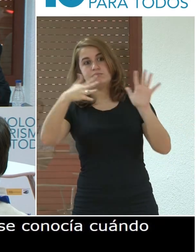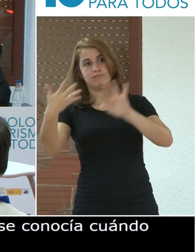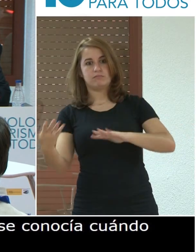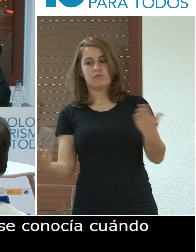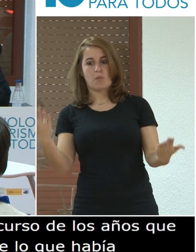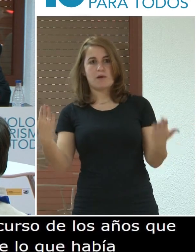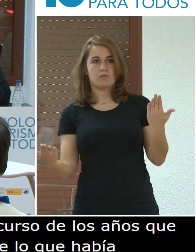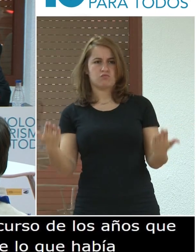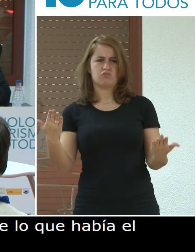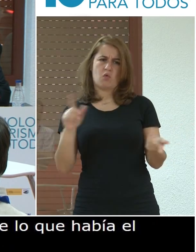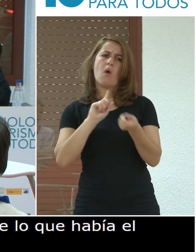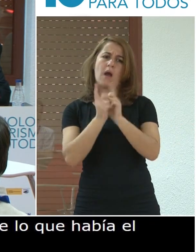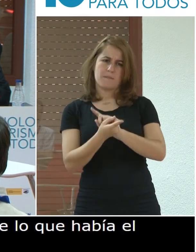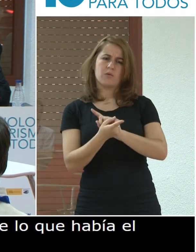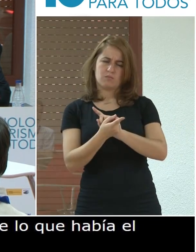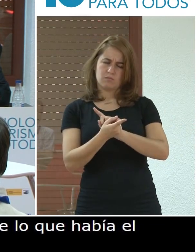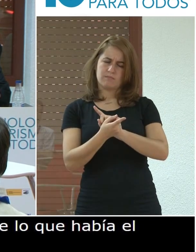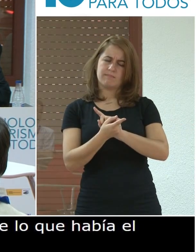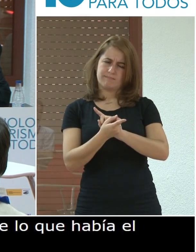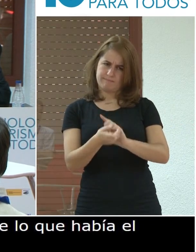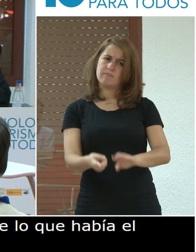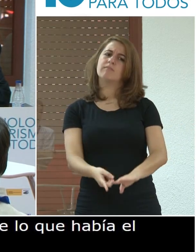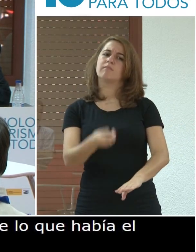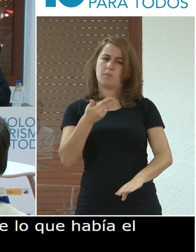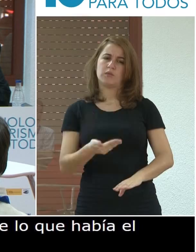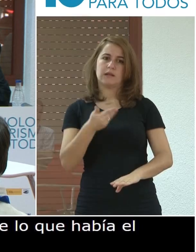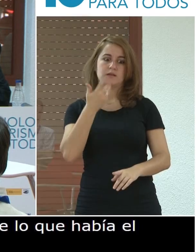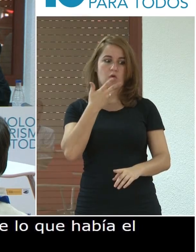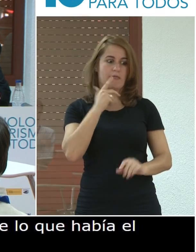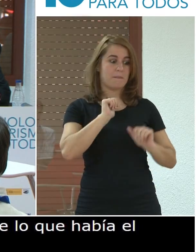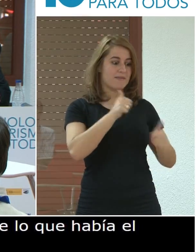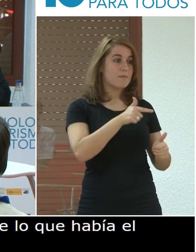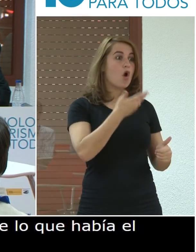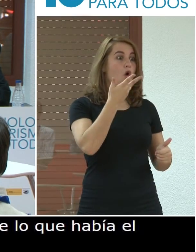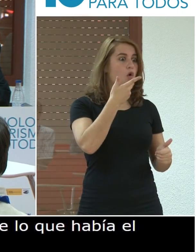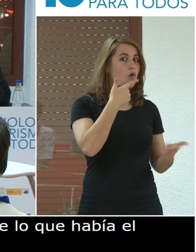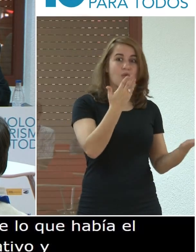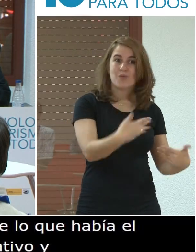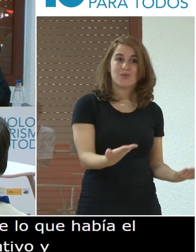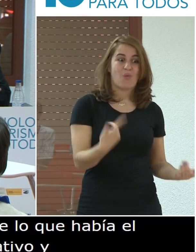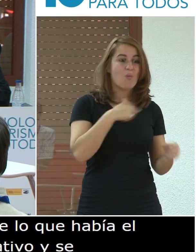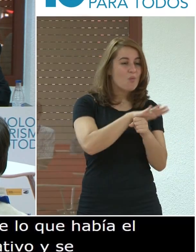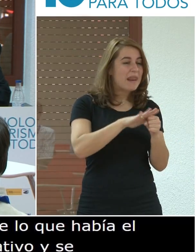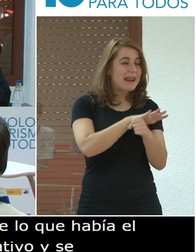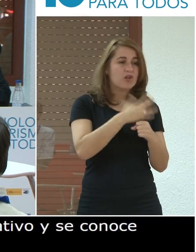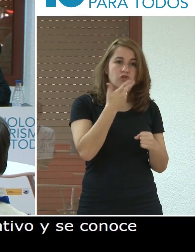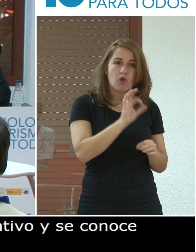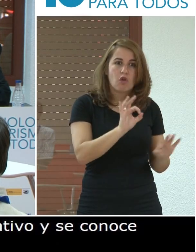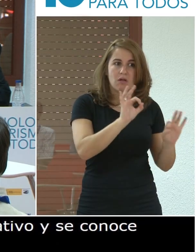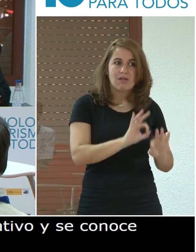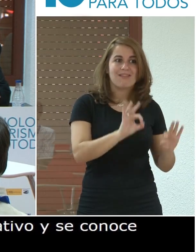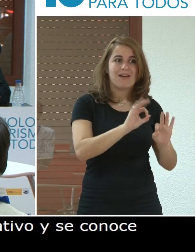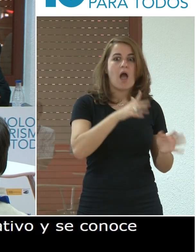what we have now with what we had before, there's been a significant change. The problem we had before, everything was